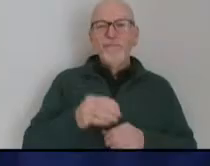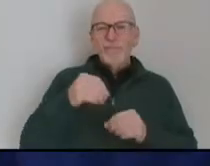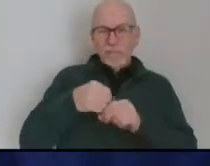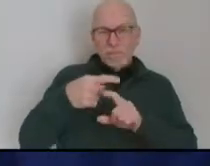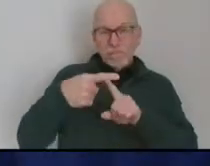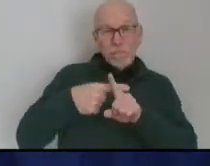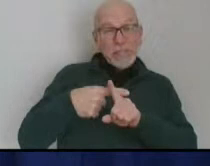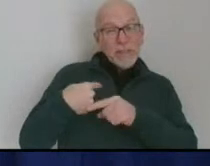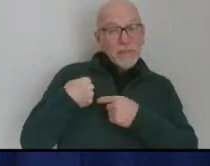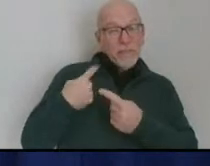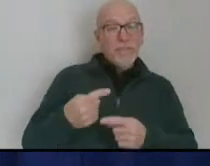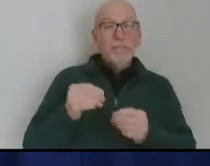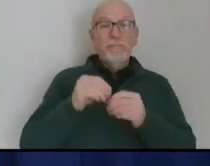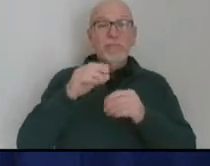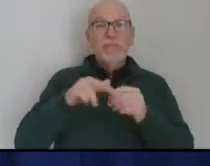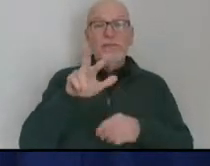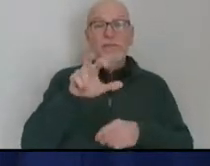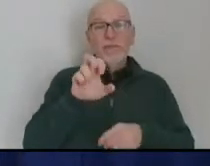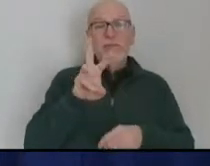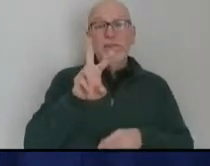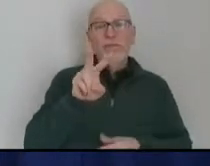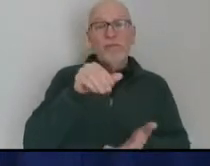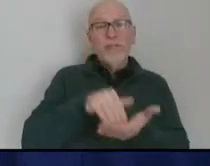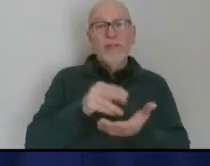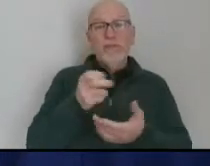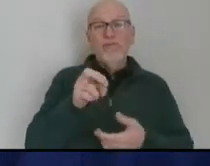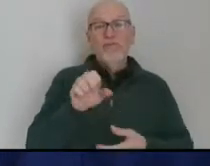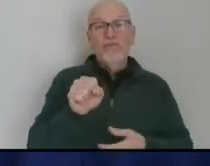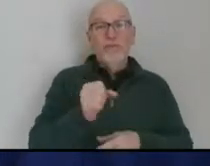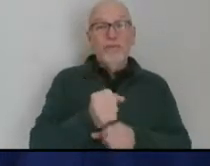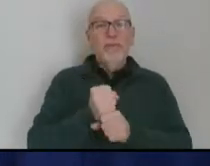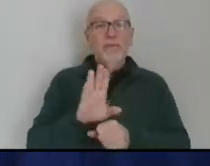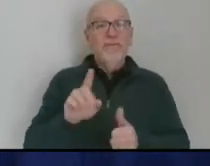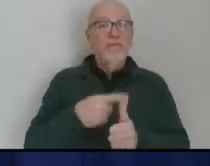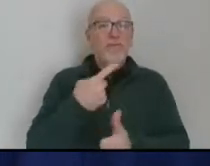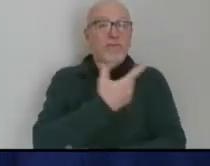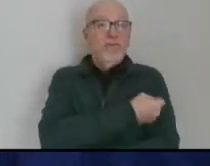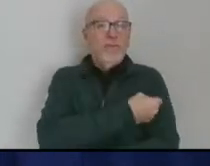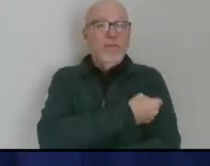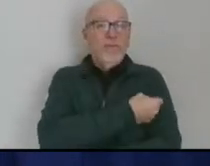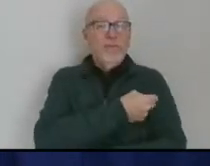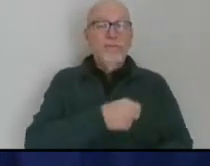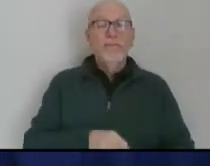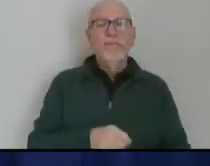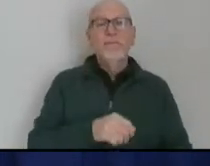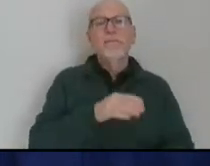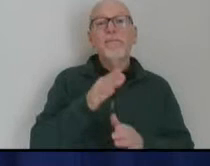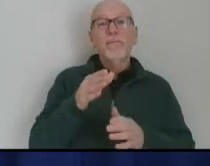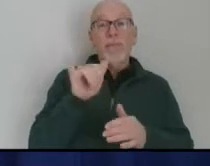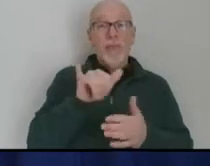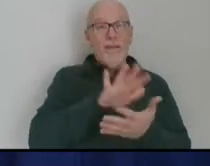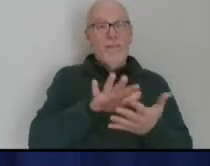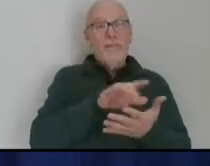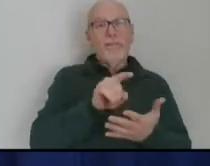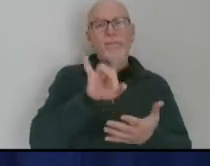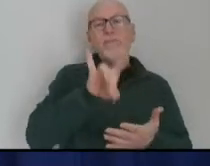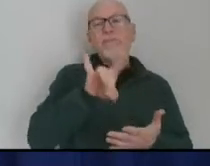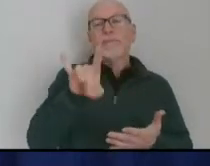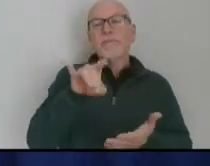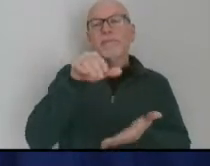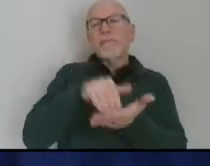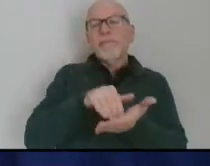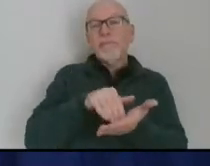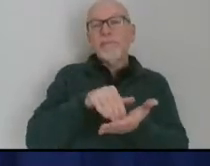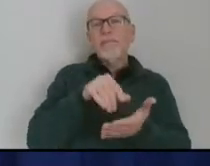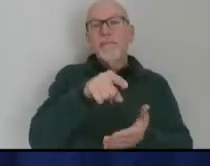time, more than 362,000 Hoosiers have received their first dose of vaccine. And of those, nearly 88,000 have received